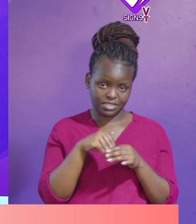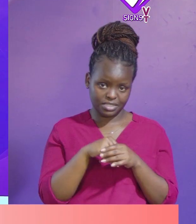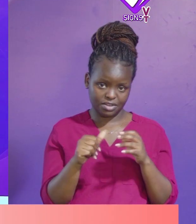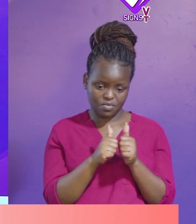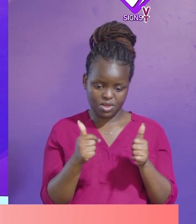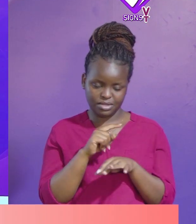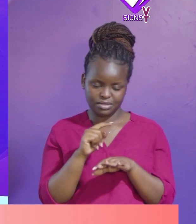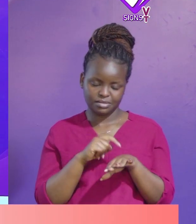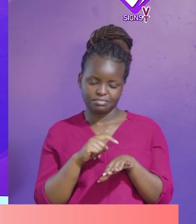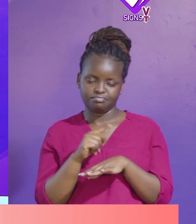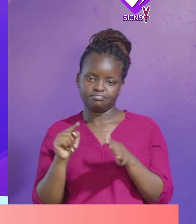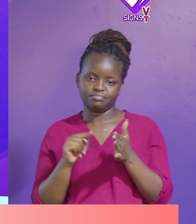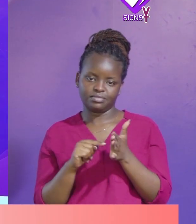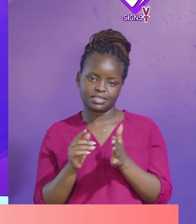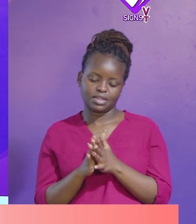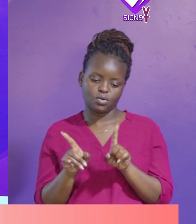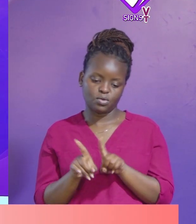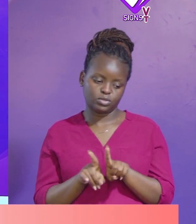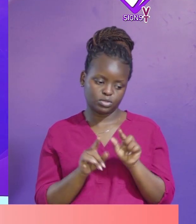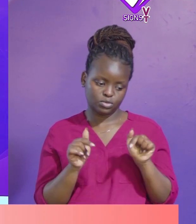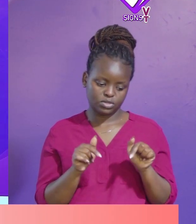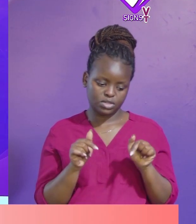season. And also today,